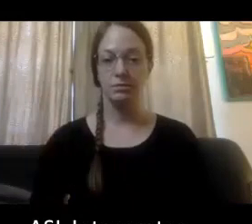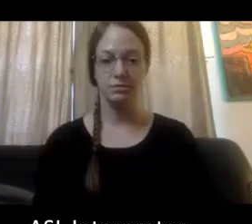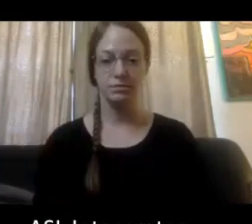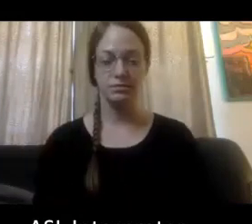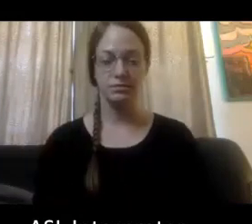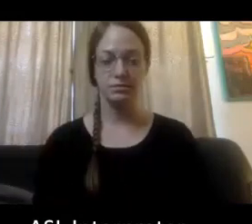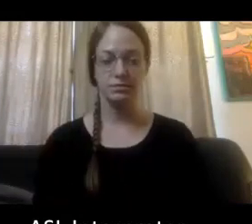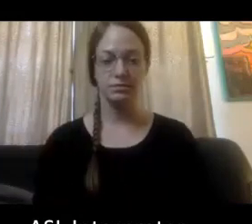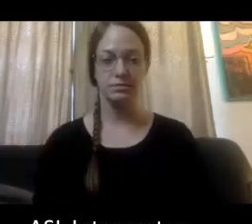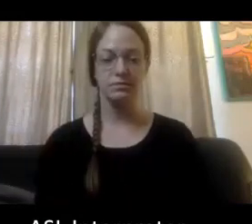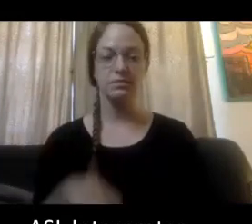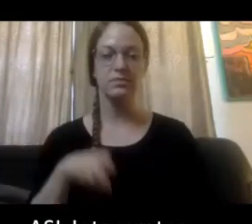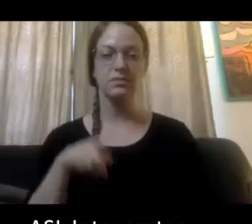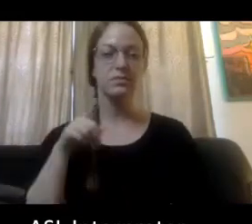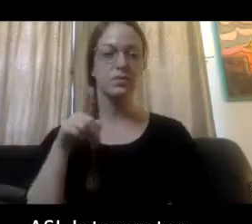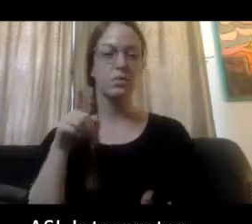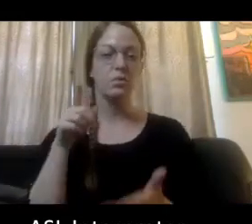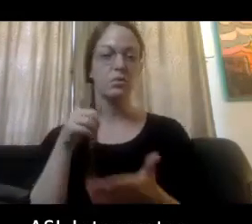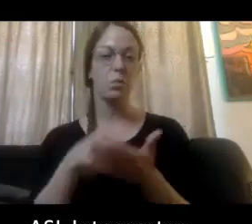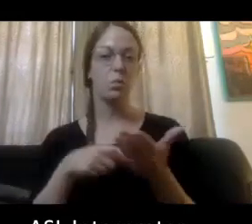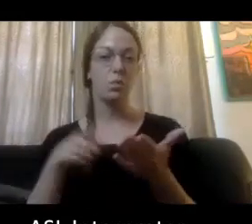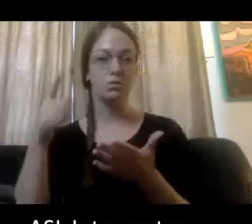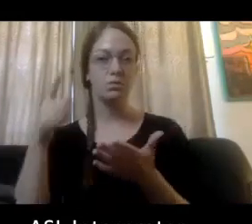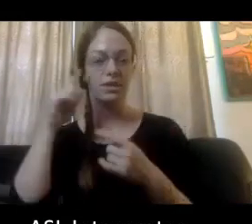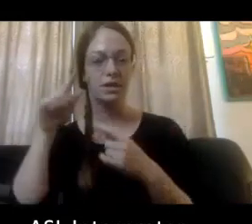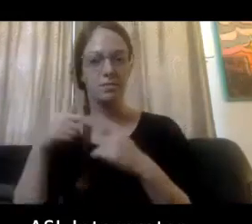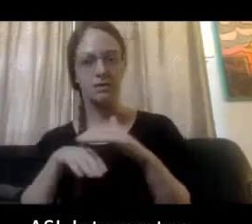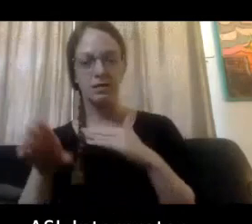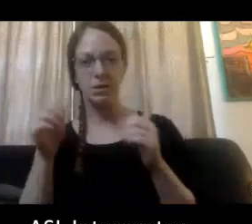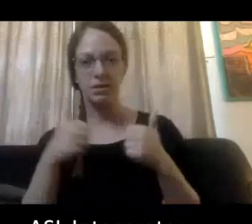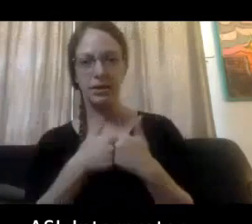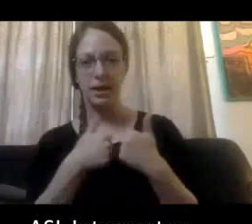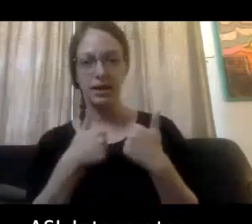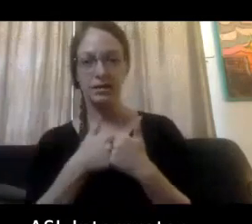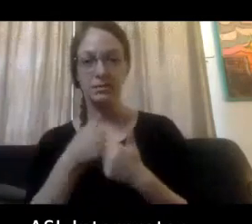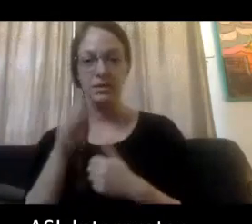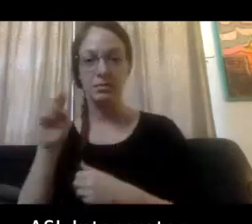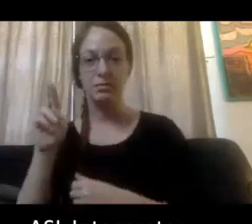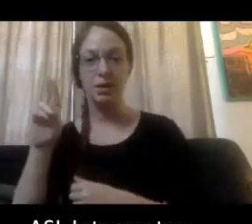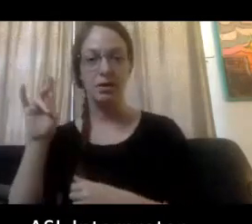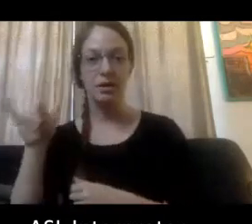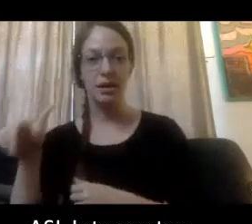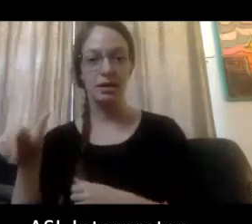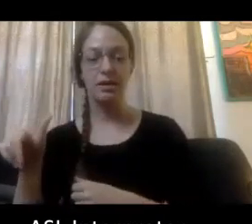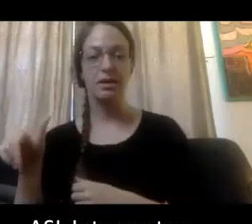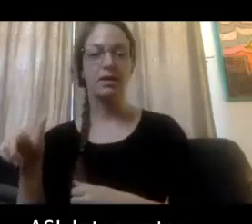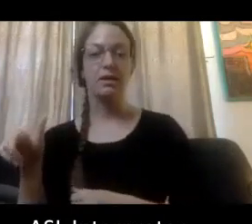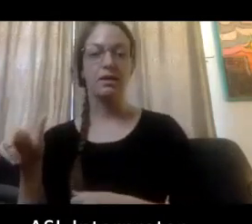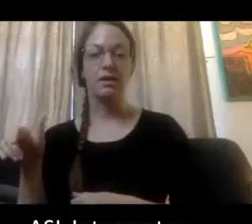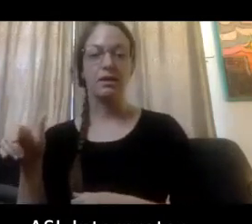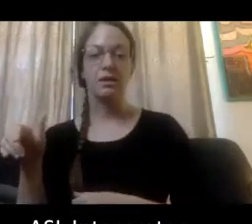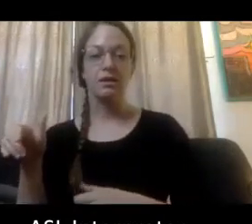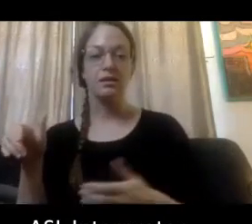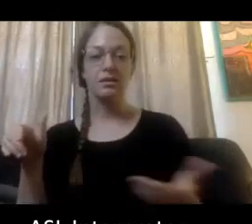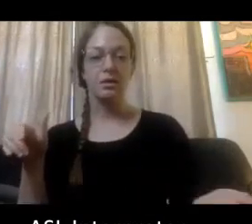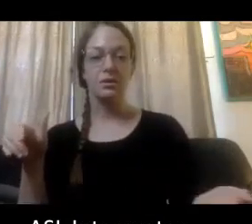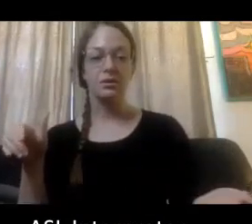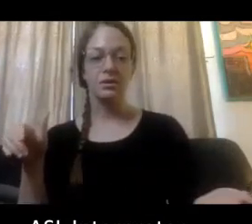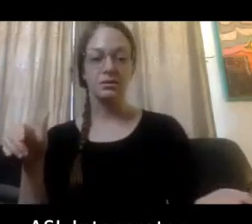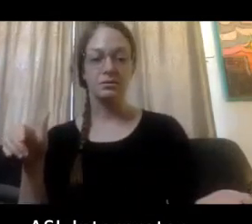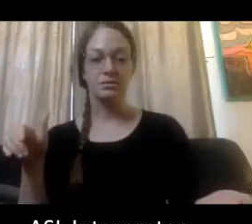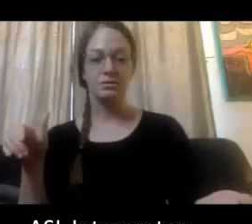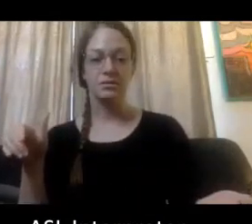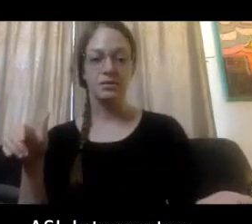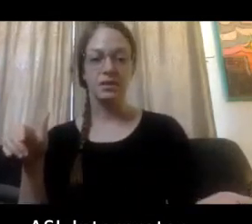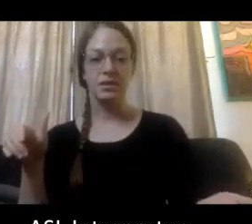games? I mean, I'm just learning so much, and it's great to listen to what